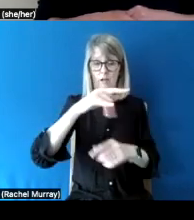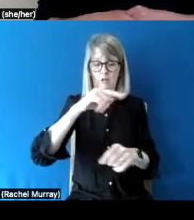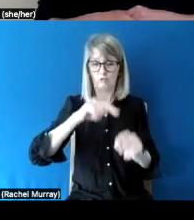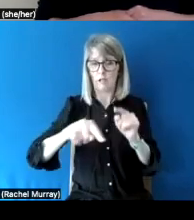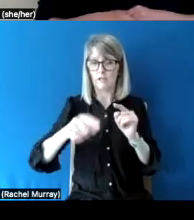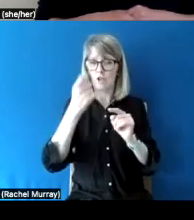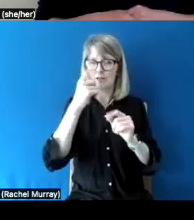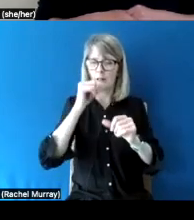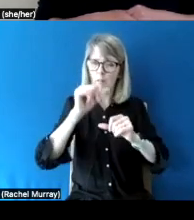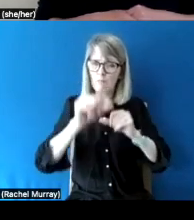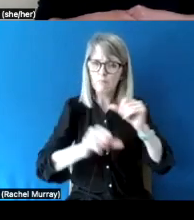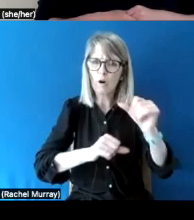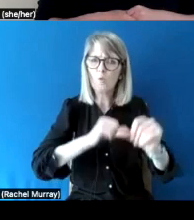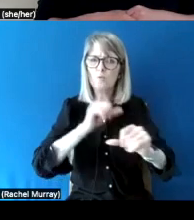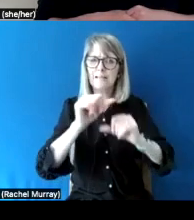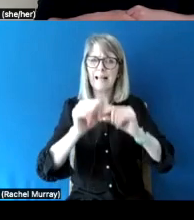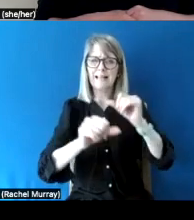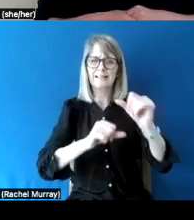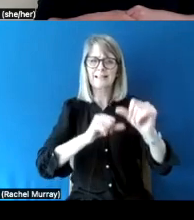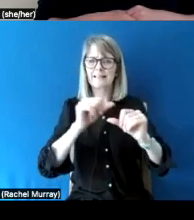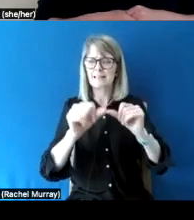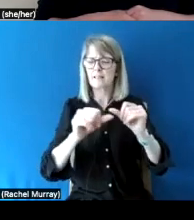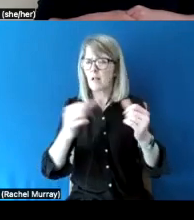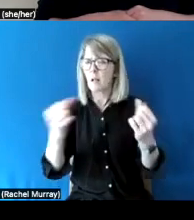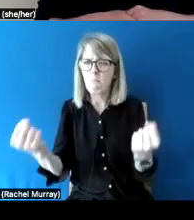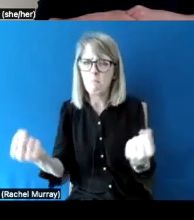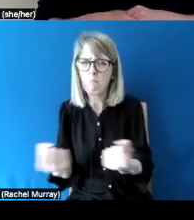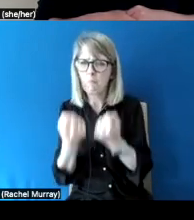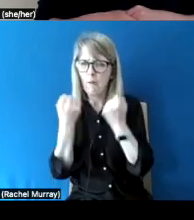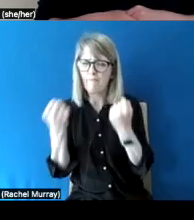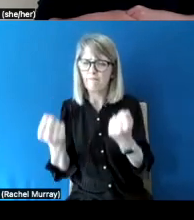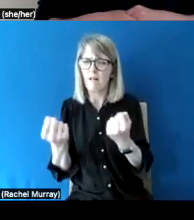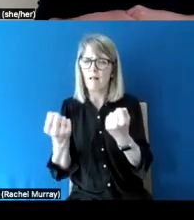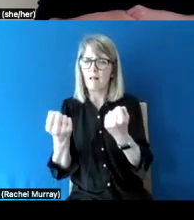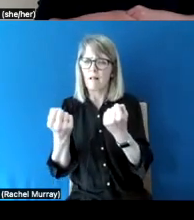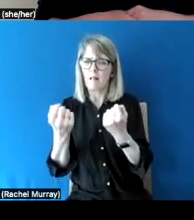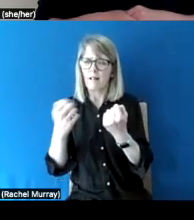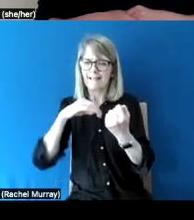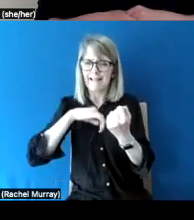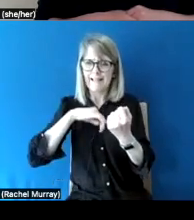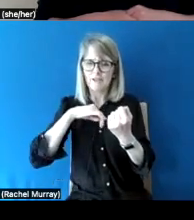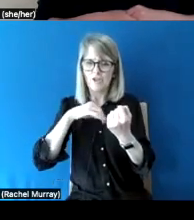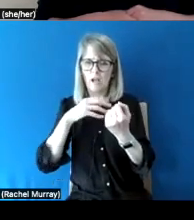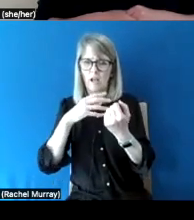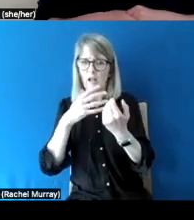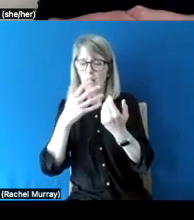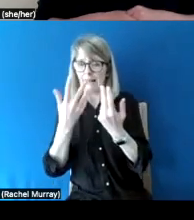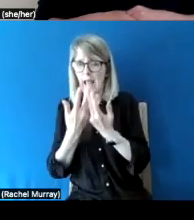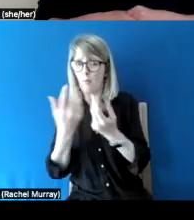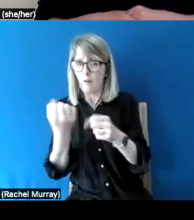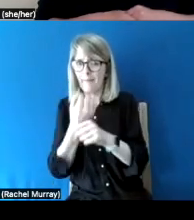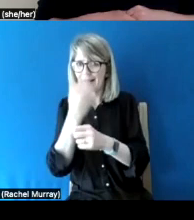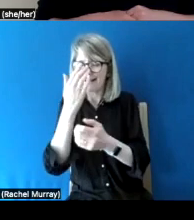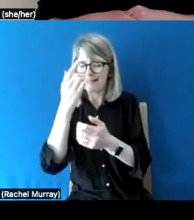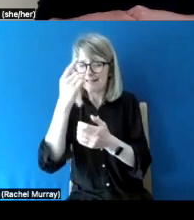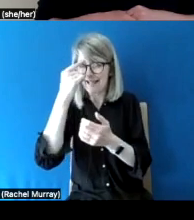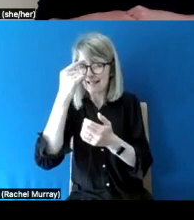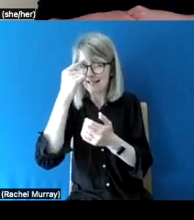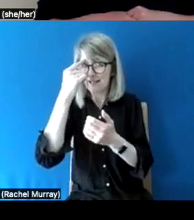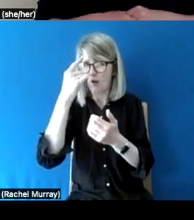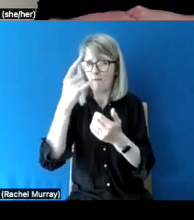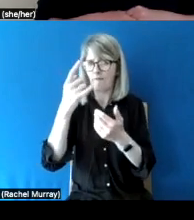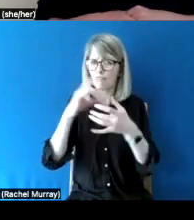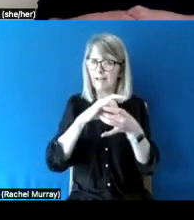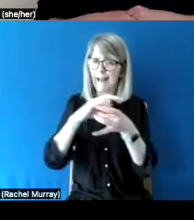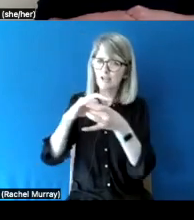process, the dynamic nature of power, and also how we make sense of the relational element of power. And